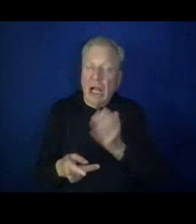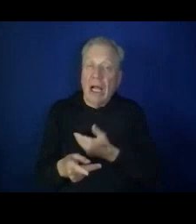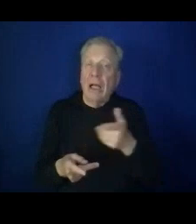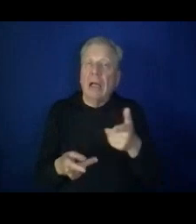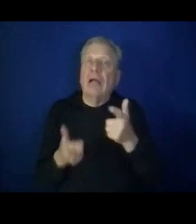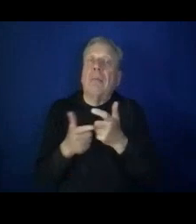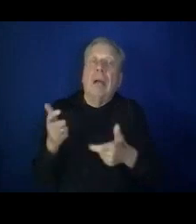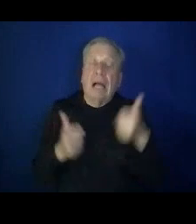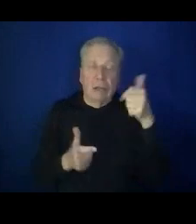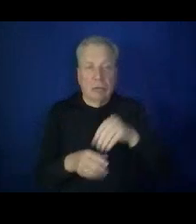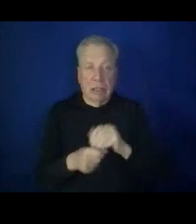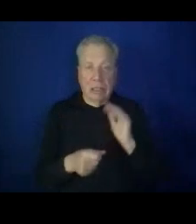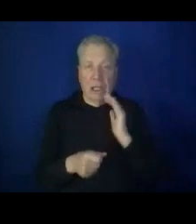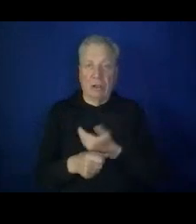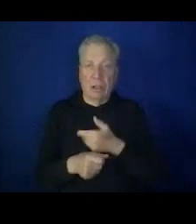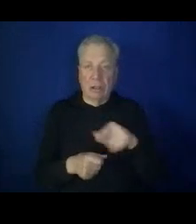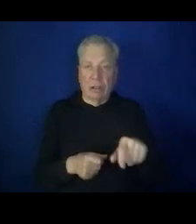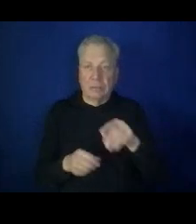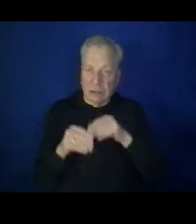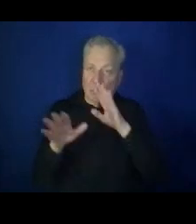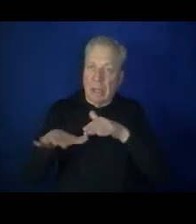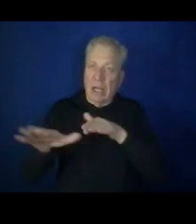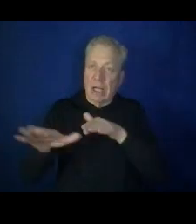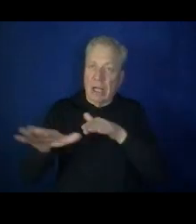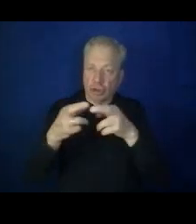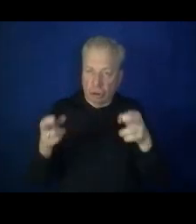biggest in our Intermountain region.